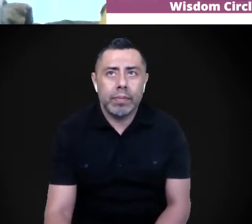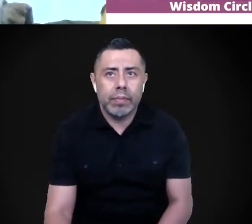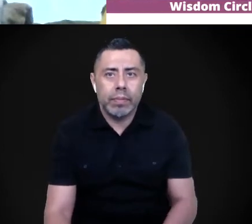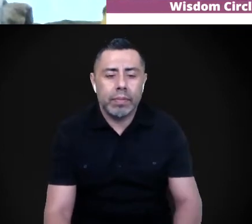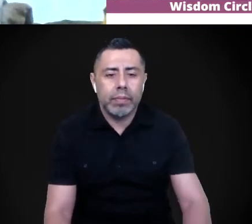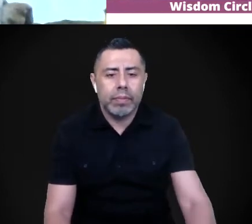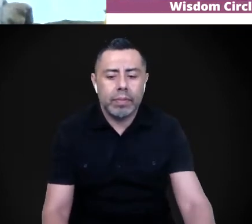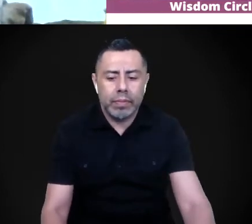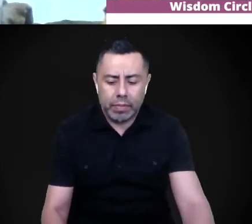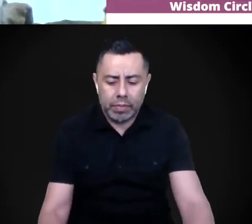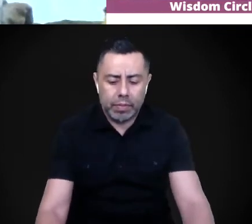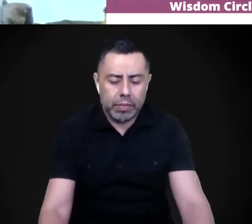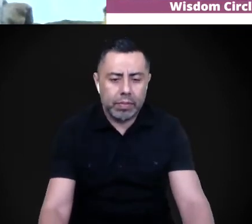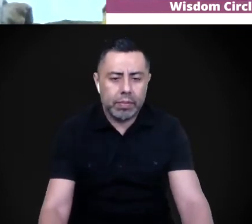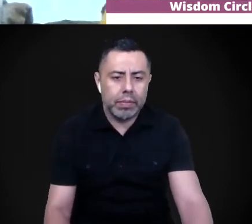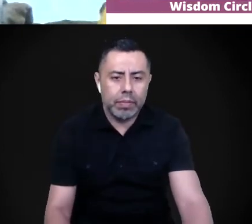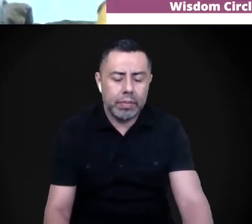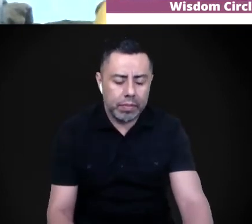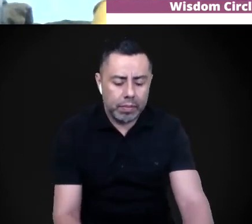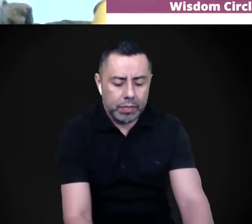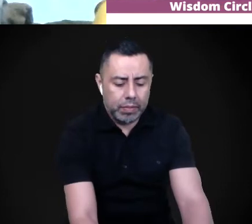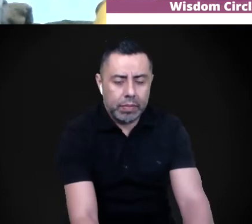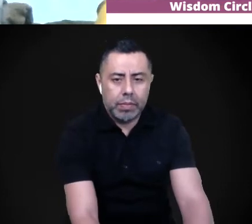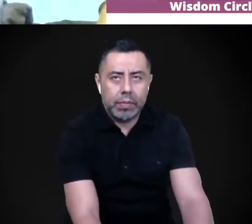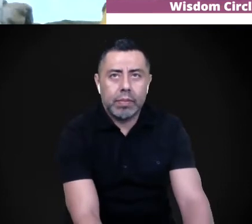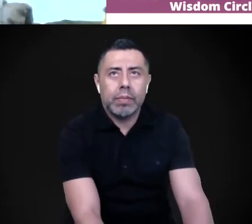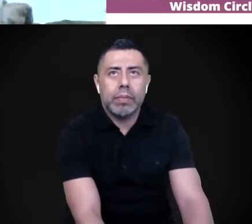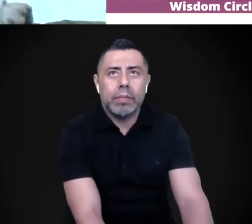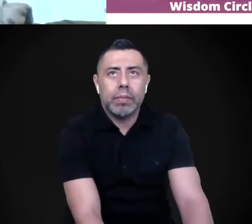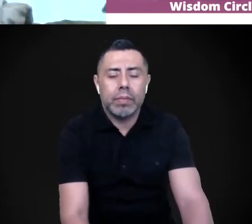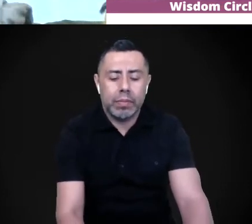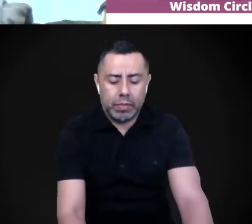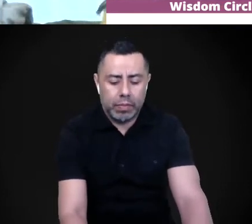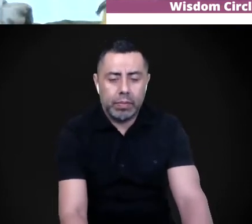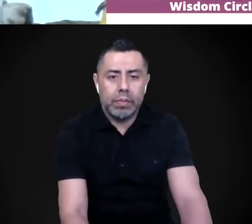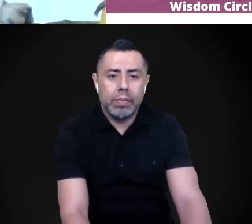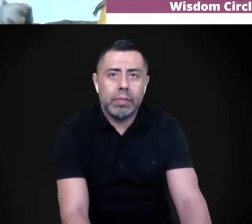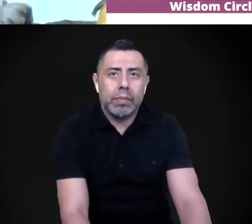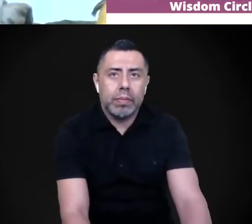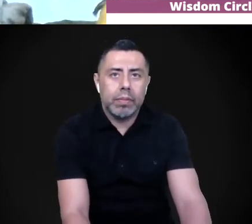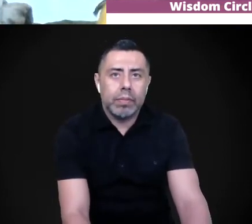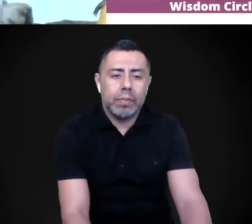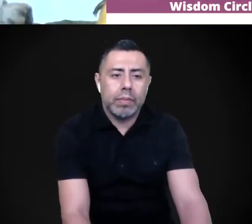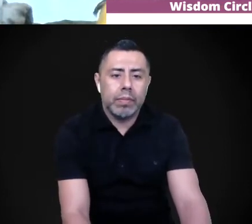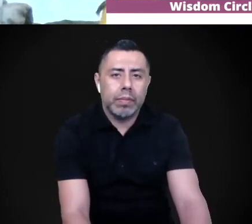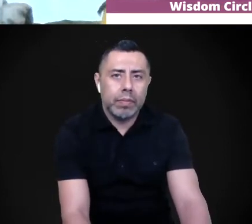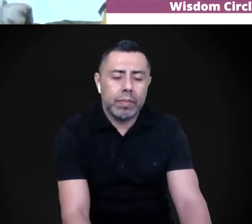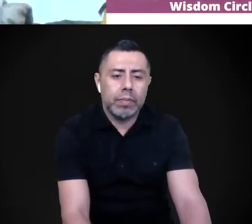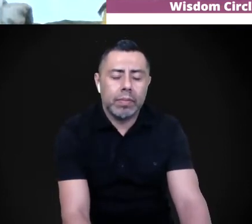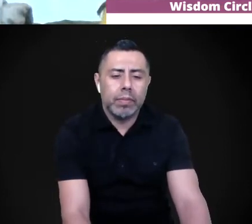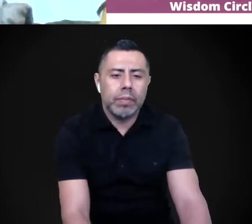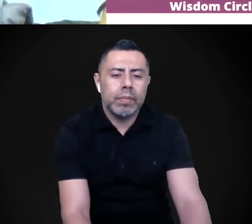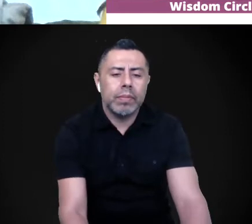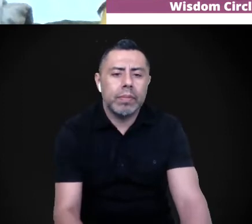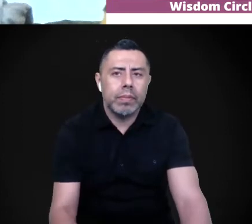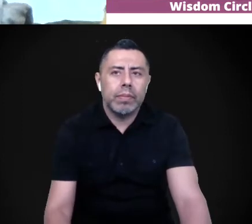Ado the Nana law, Le old Tragi Nana Tan Jagi, so attend the Ita. A touch a